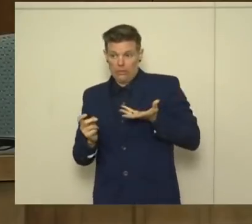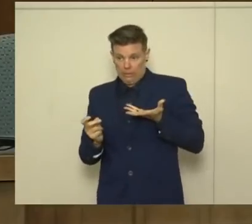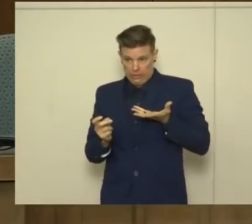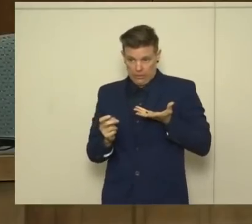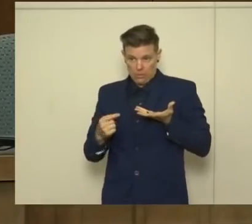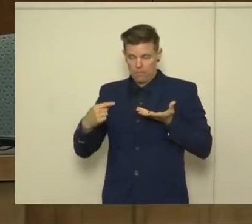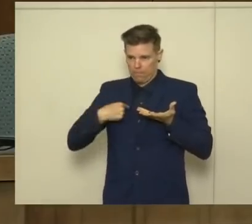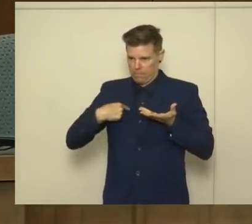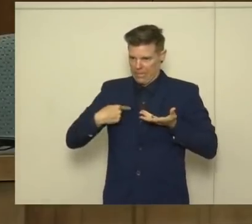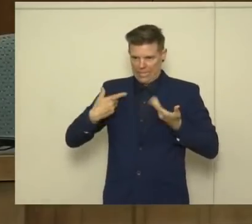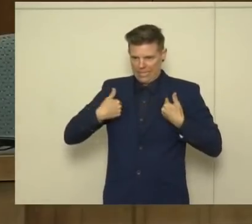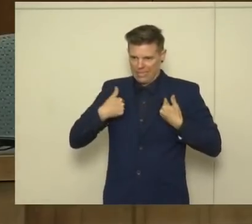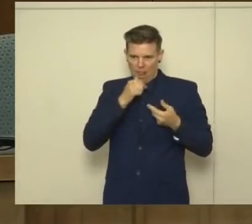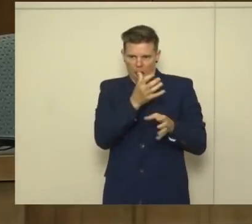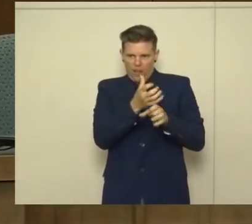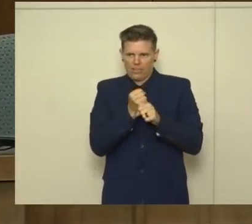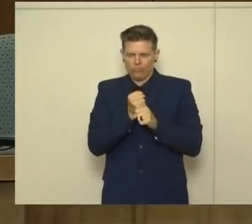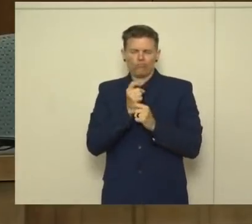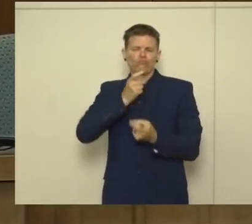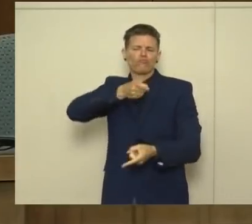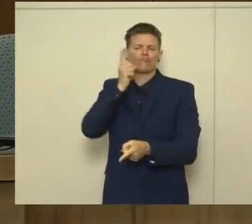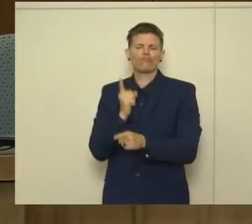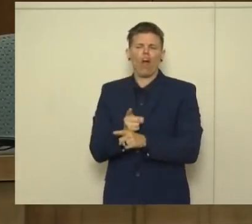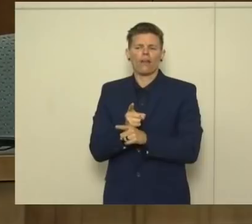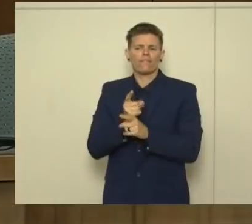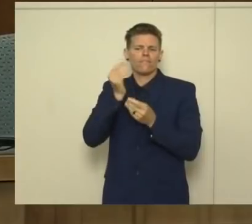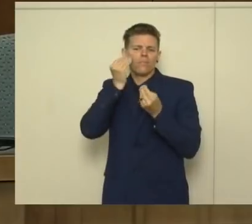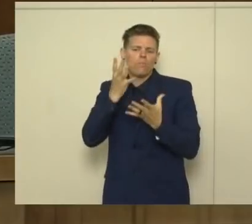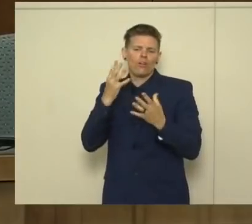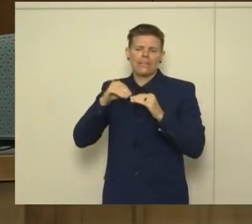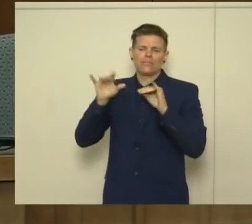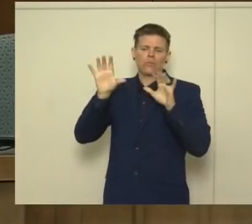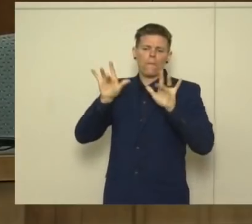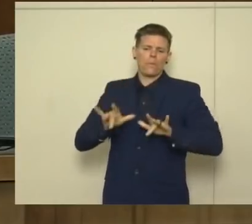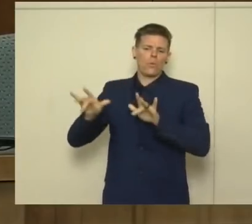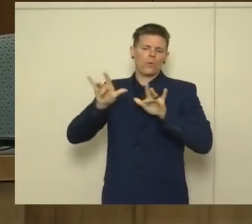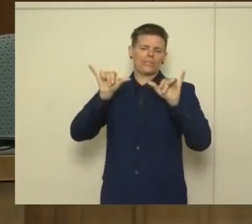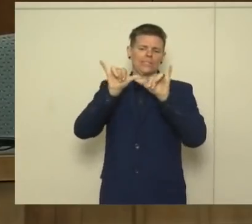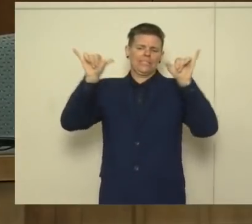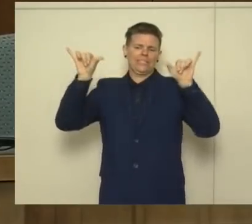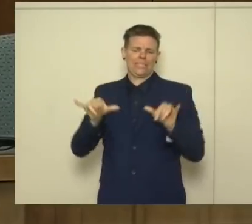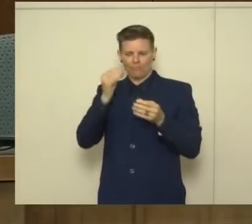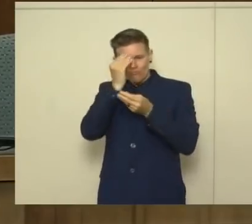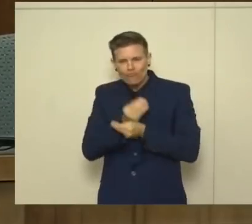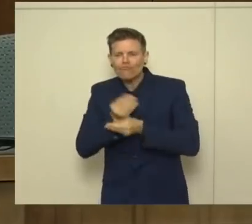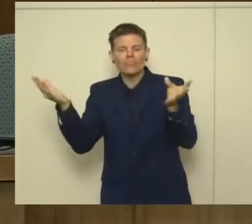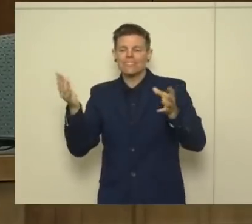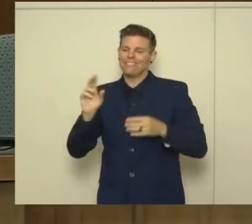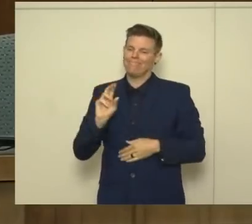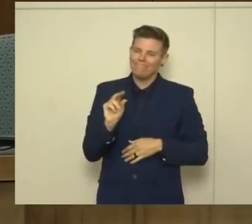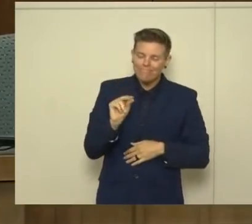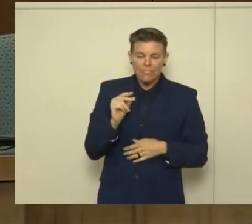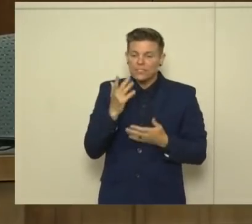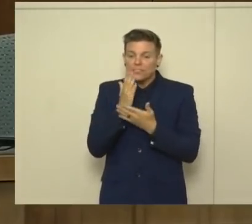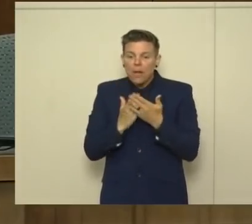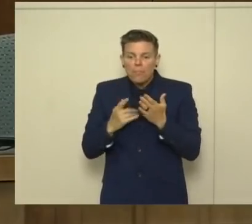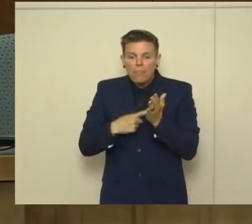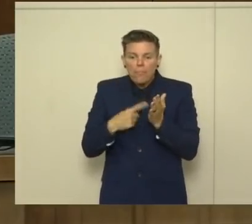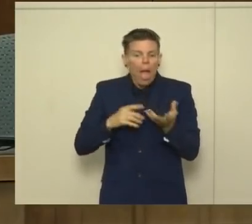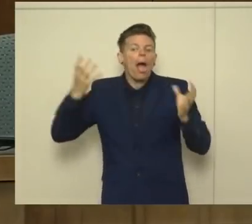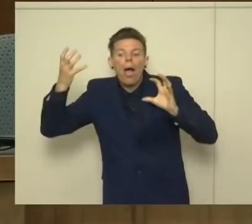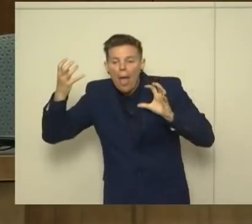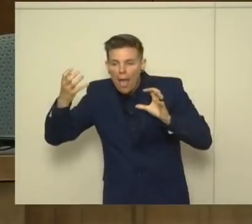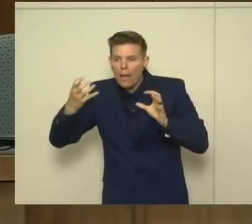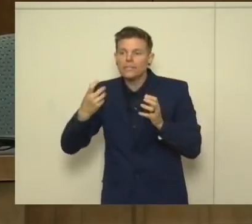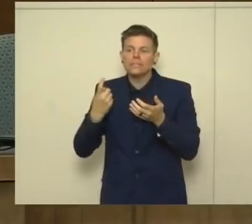adequately staffed to do this. We have enough people to do it, but sometimes, some weeks, people answer their phone on the first